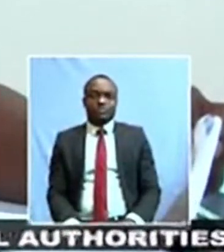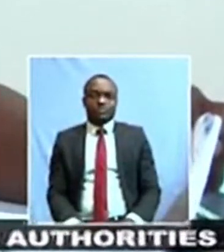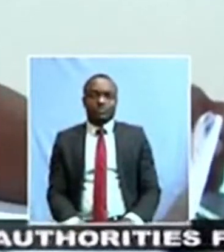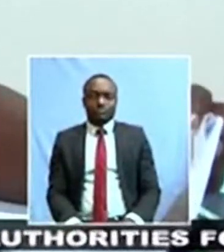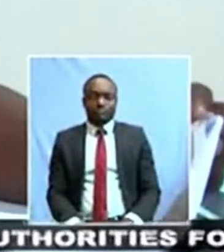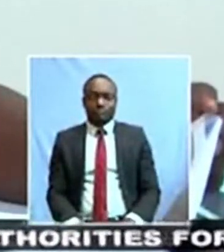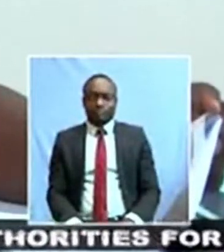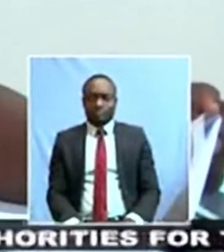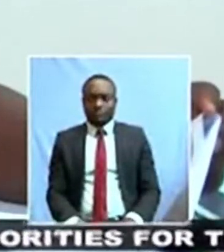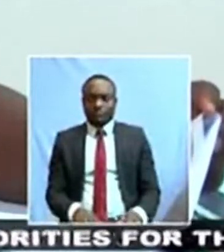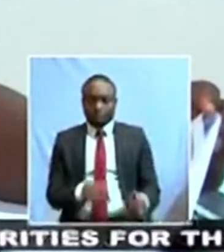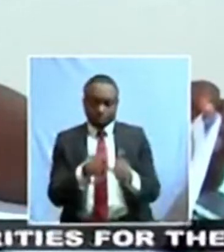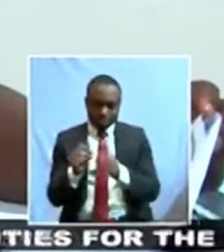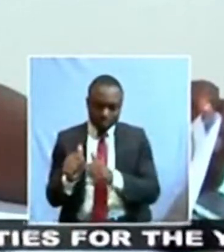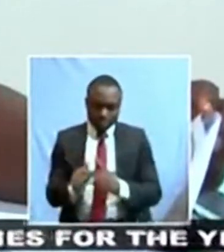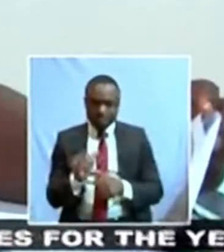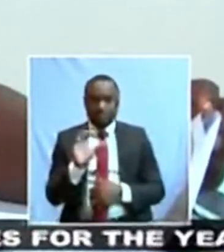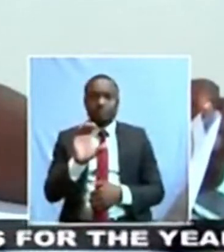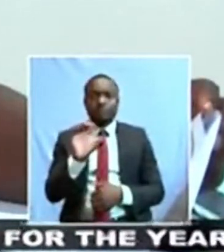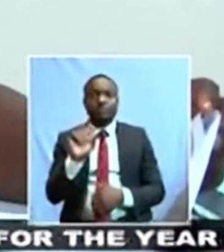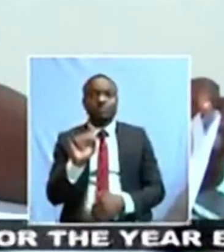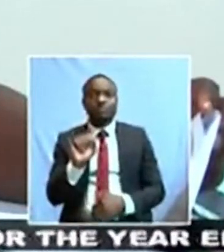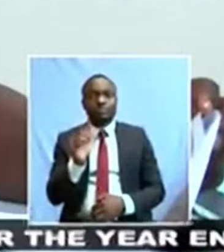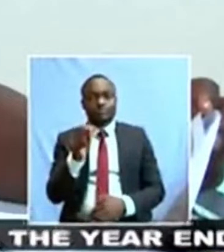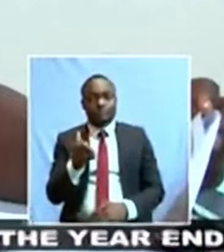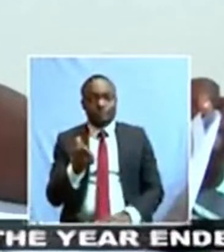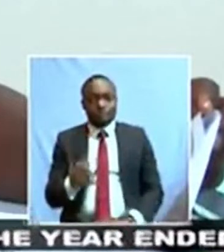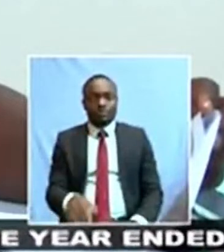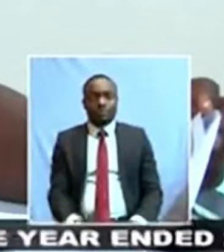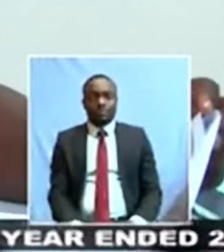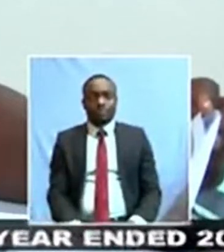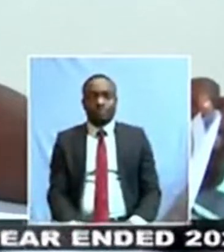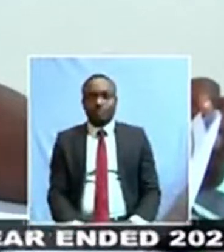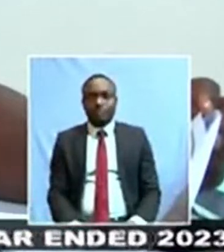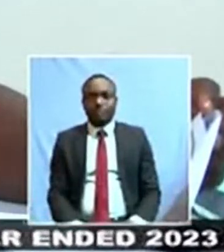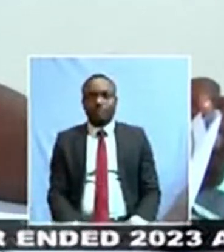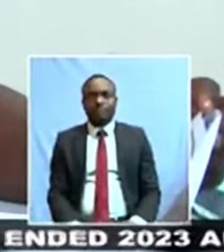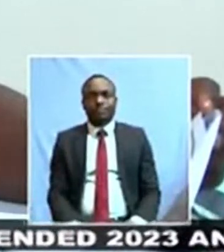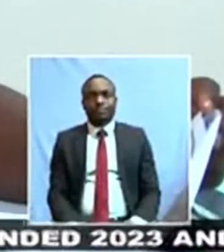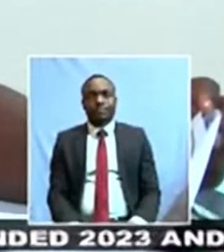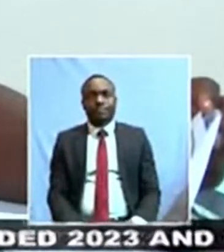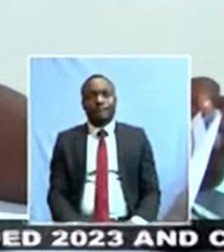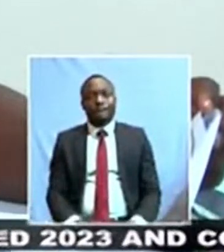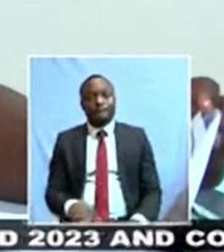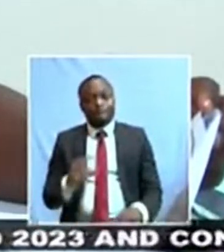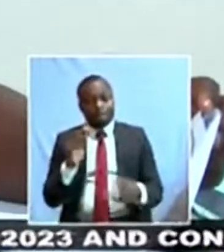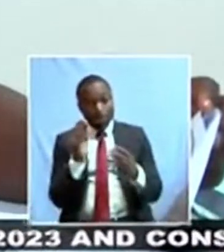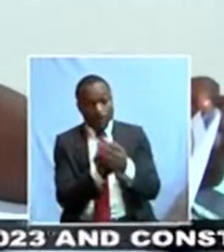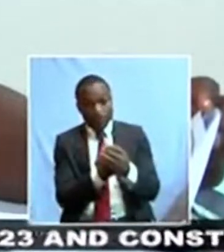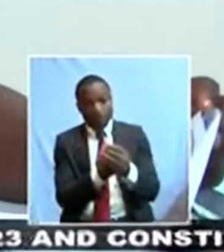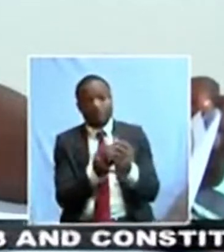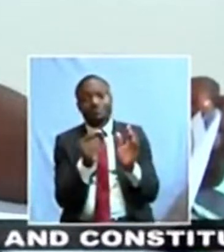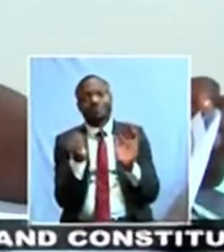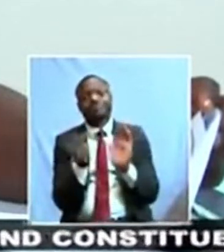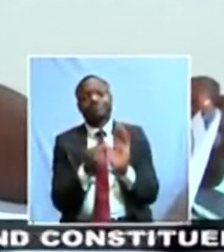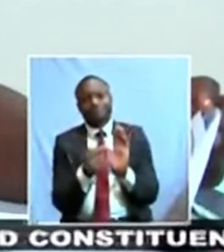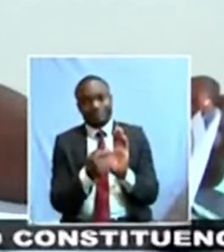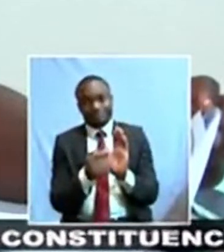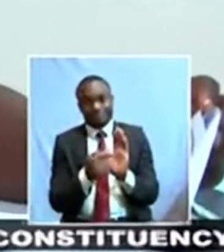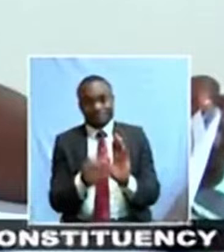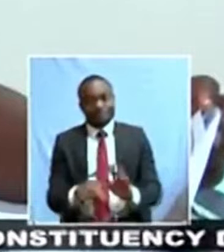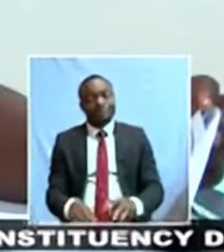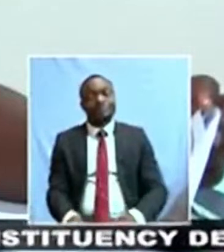Yes, Acting CS. Yes, Chair. We included it in